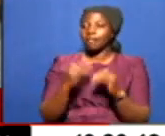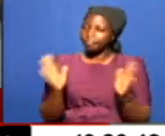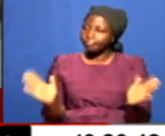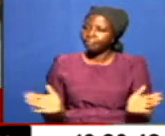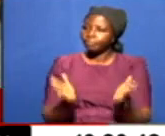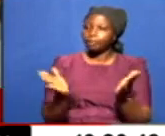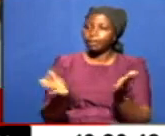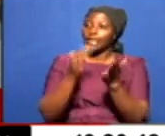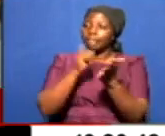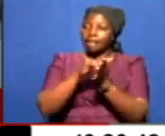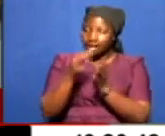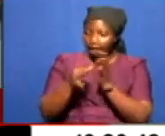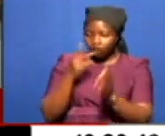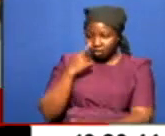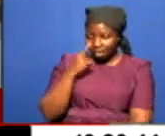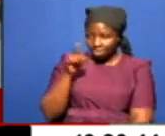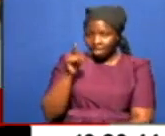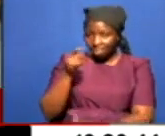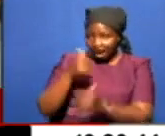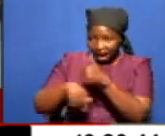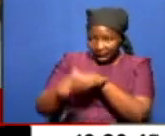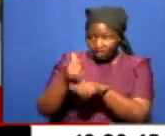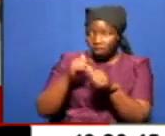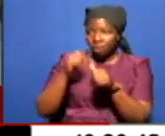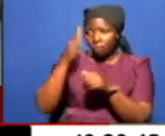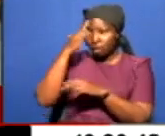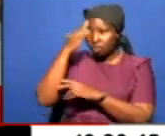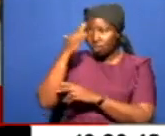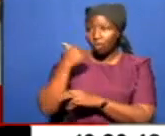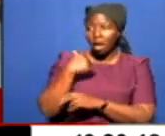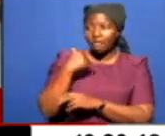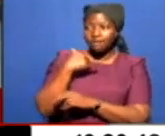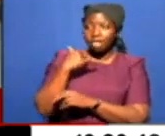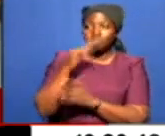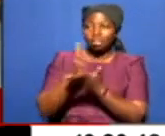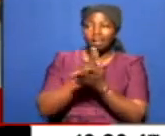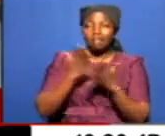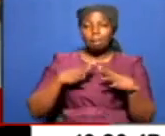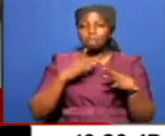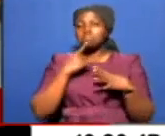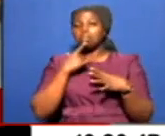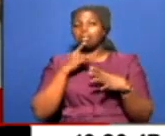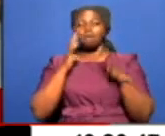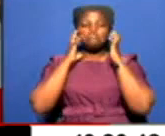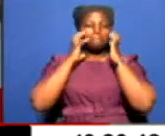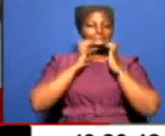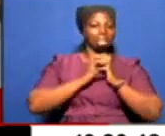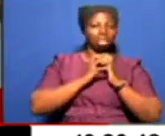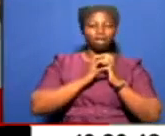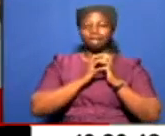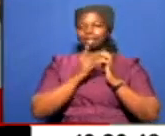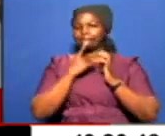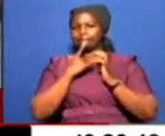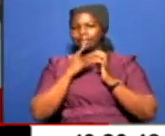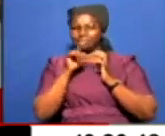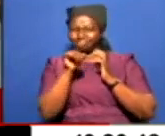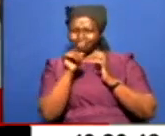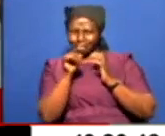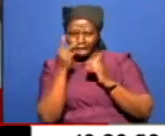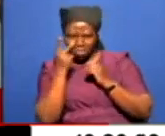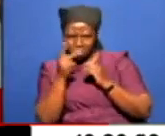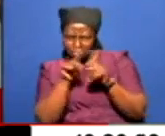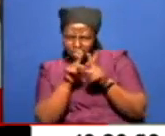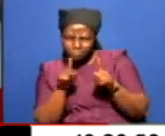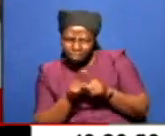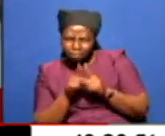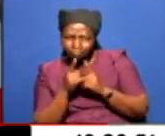see these telltale signs, we know there are the stereotypes who will see a beard like mine and say that I look like a terrorist. Yes, yes. But we have seen